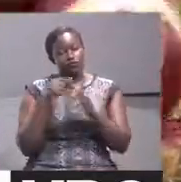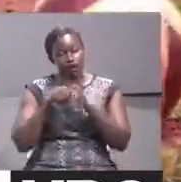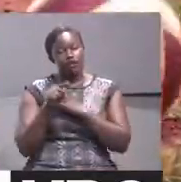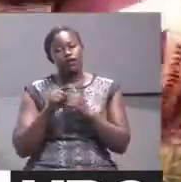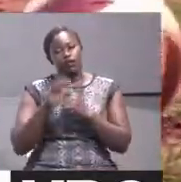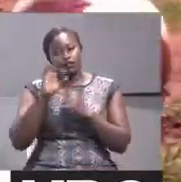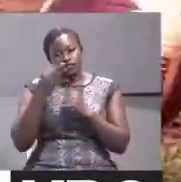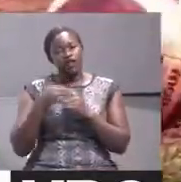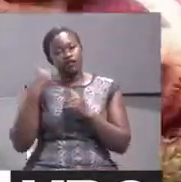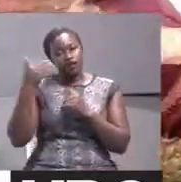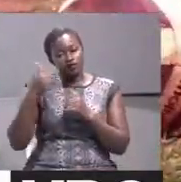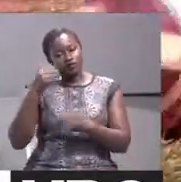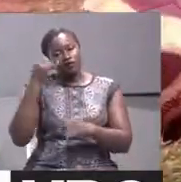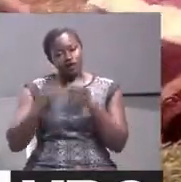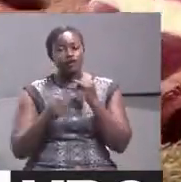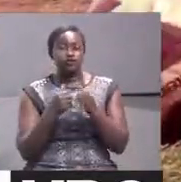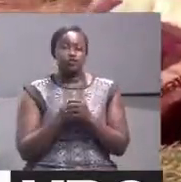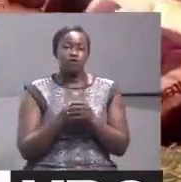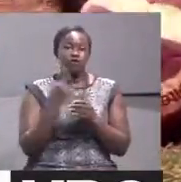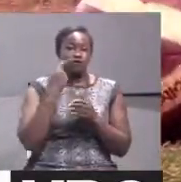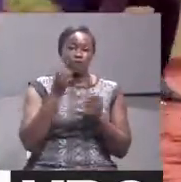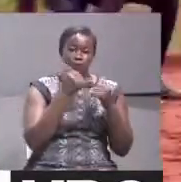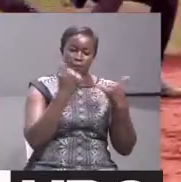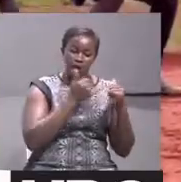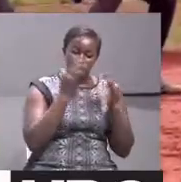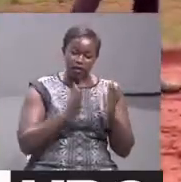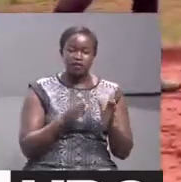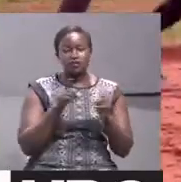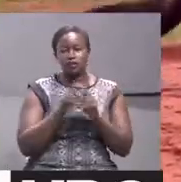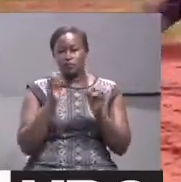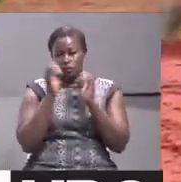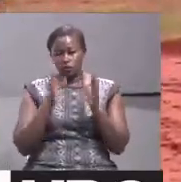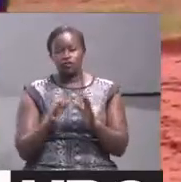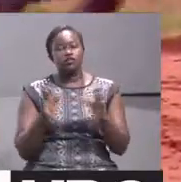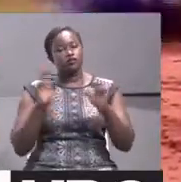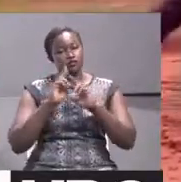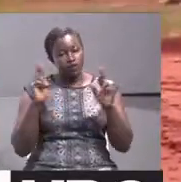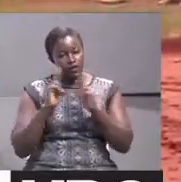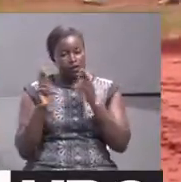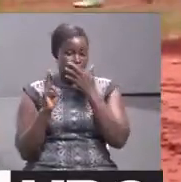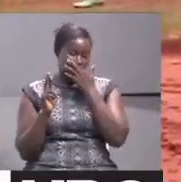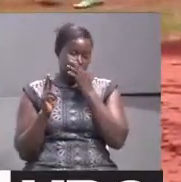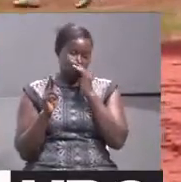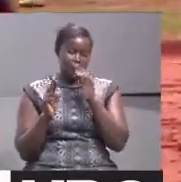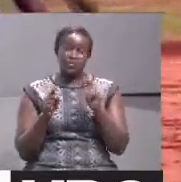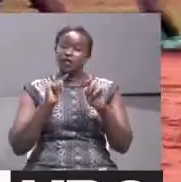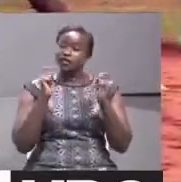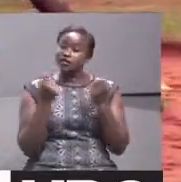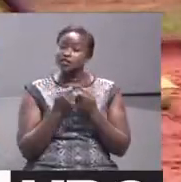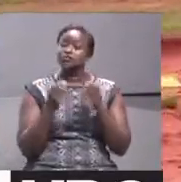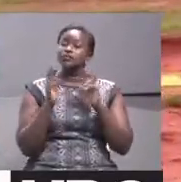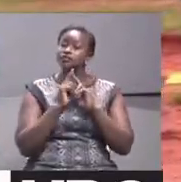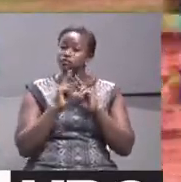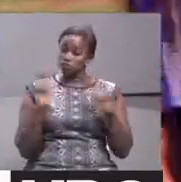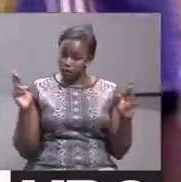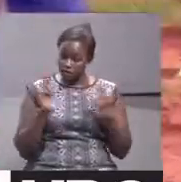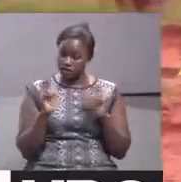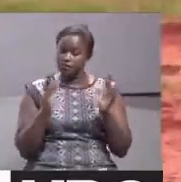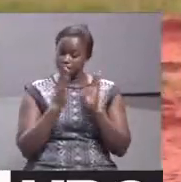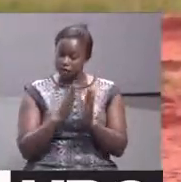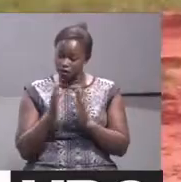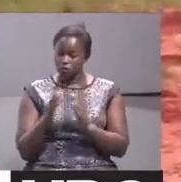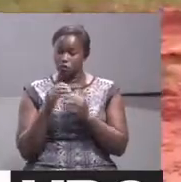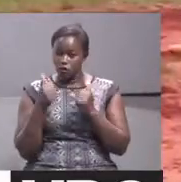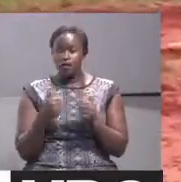And according to players and coach, they are ready. The team is prepared, if we can say. And